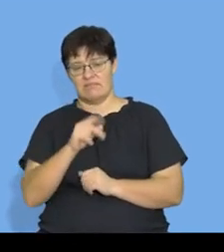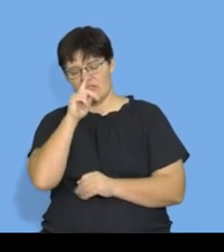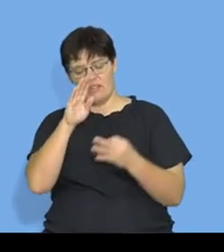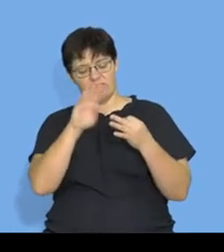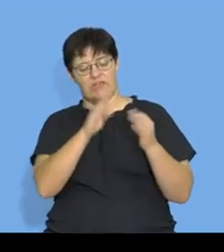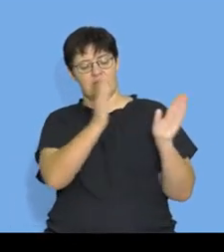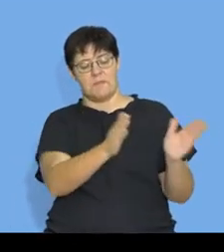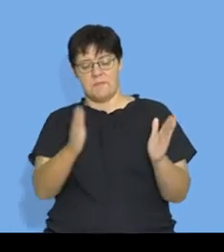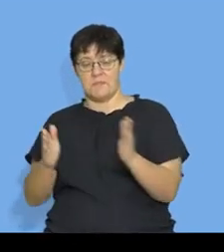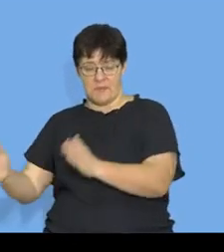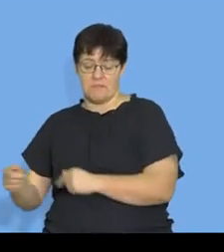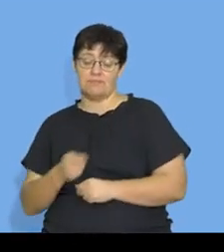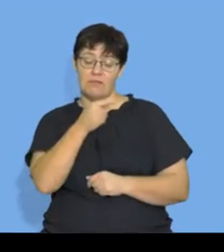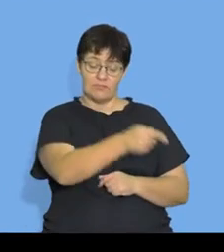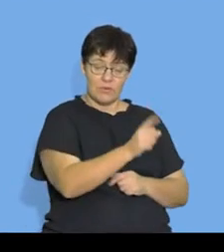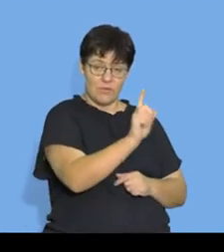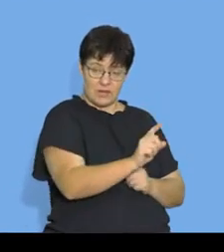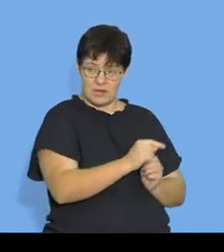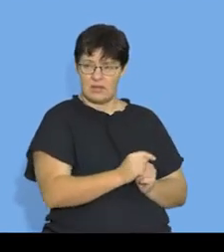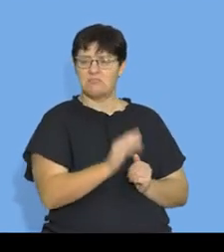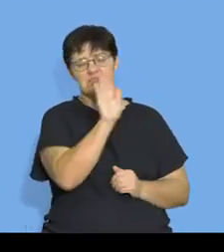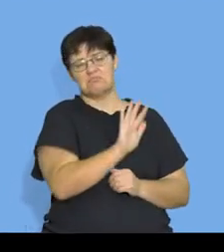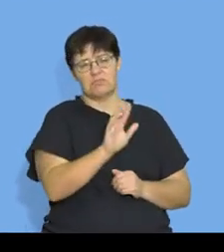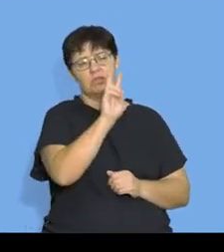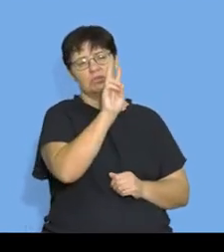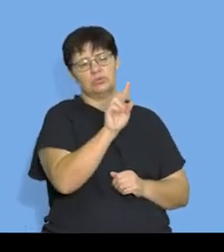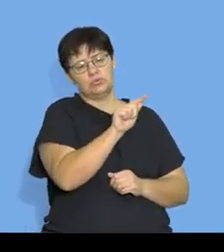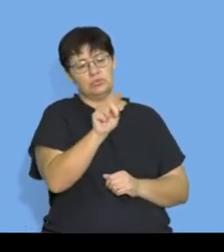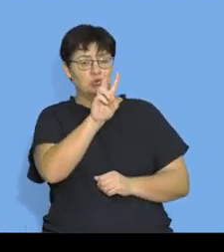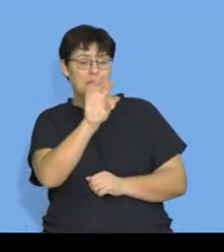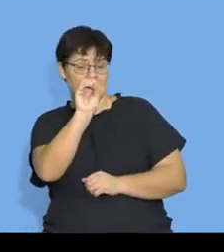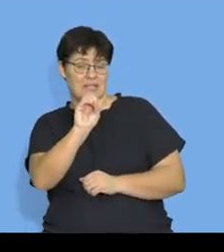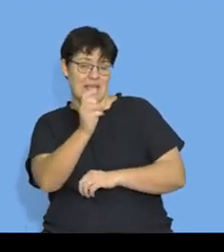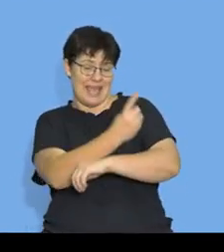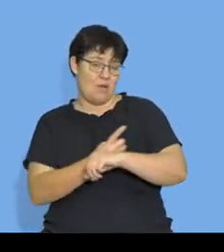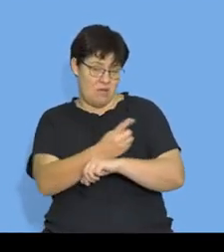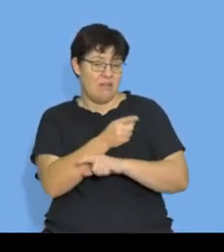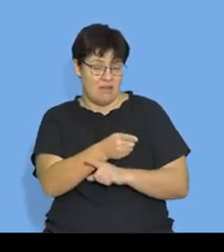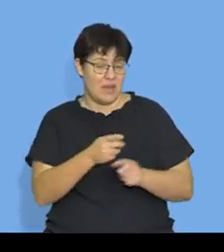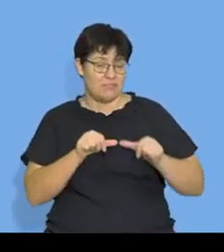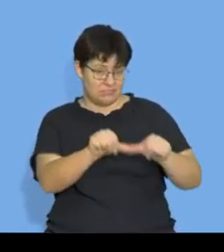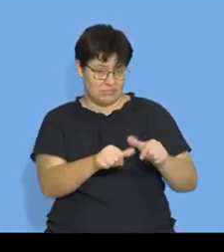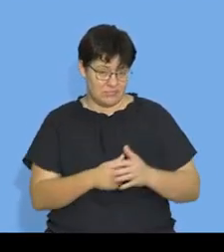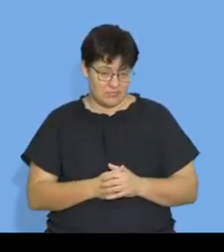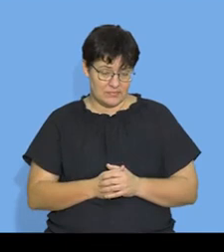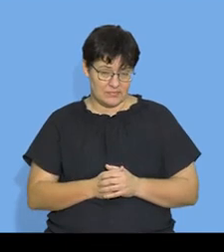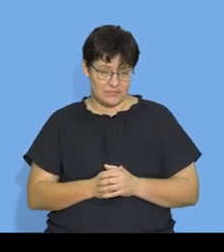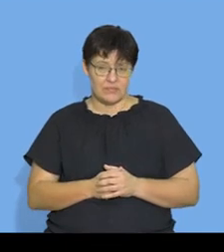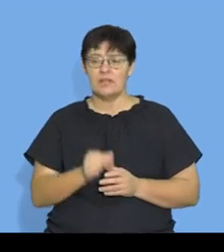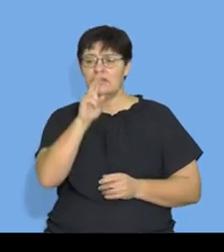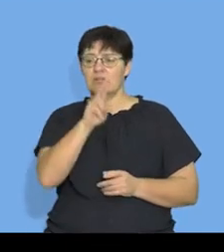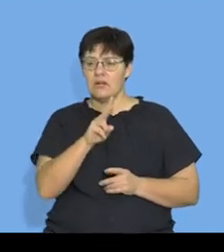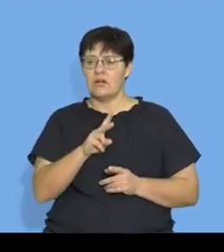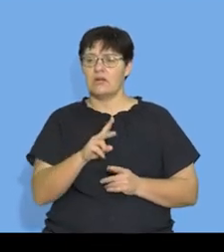look at these 3 stages. Stage 1 can last between 2 to 20 hours. And it is during this stage that we see